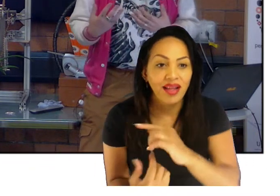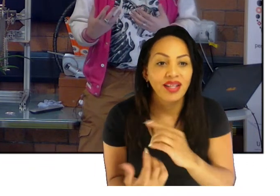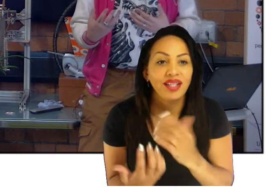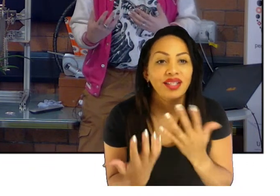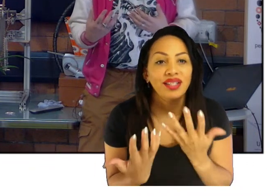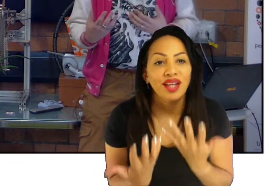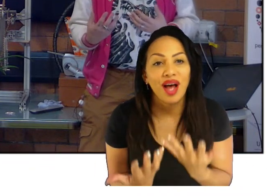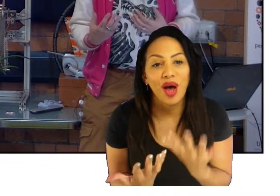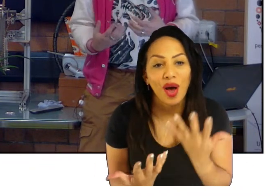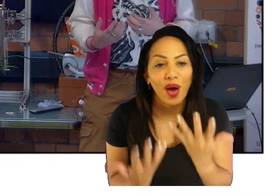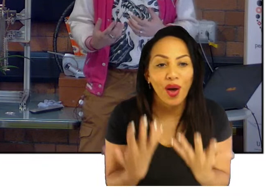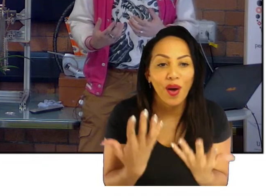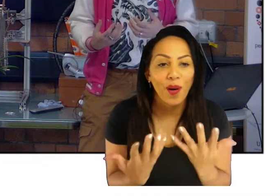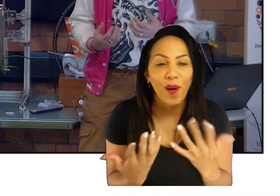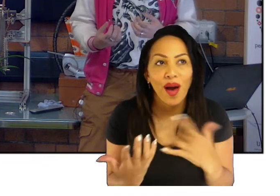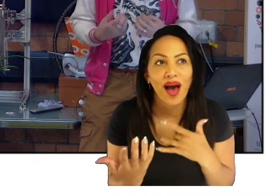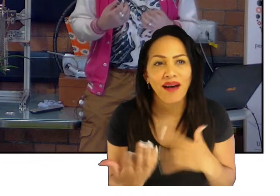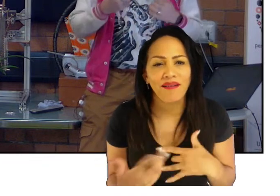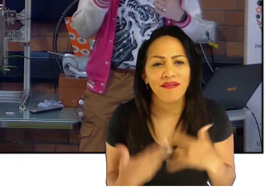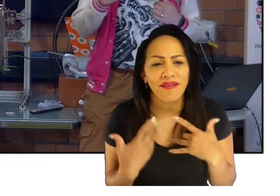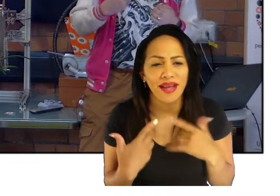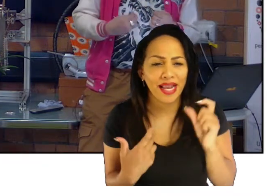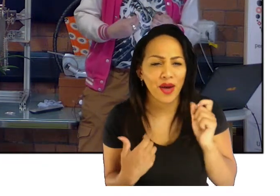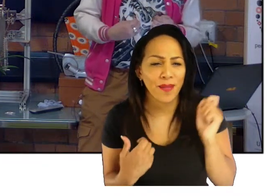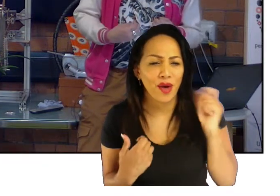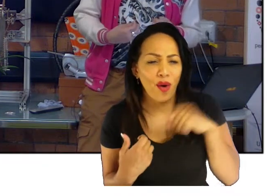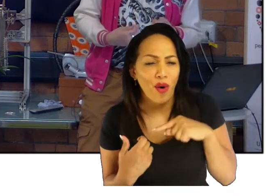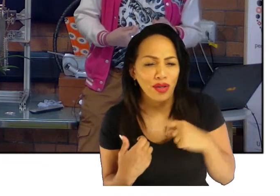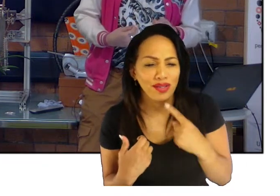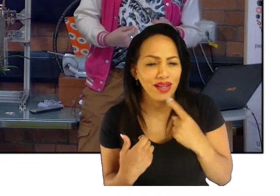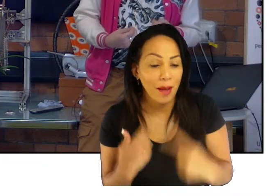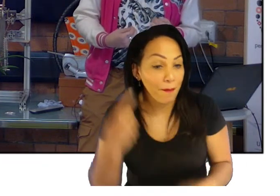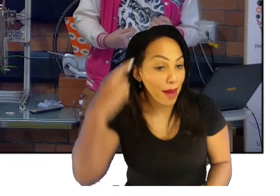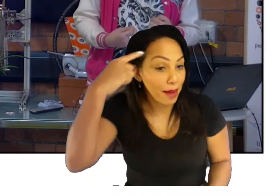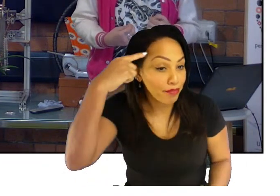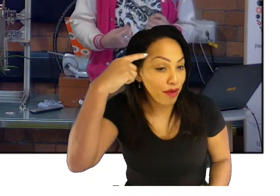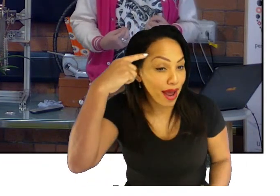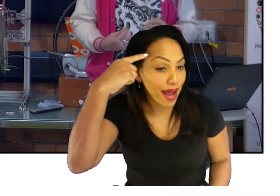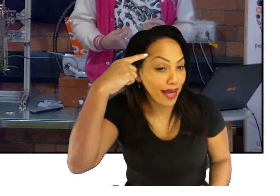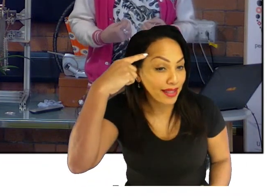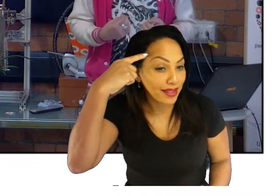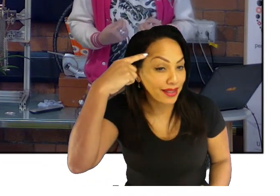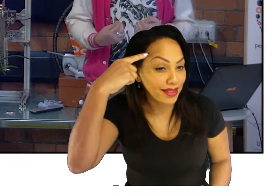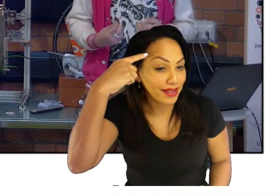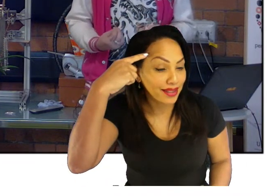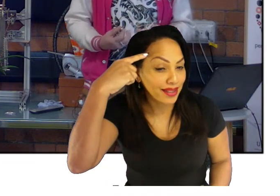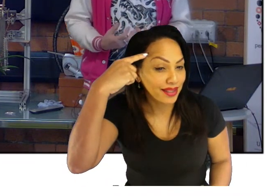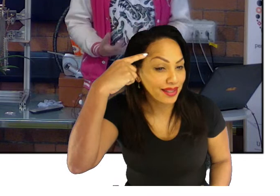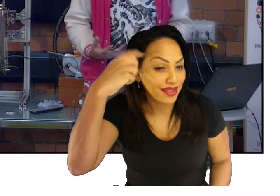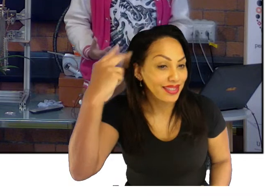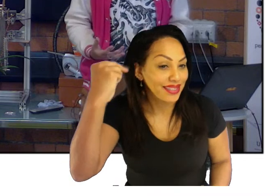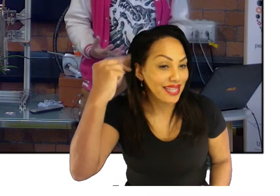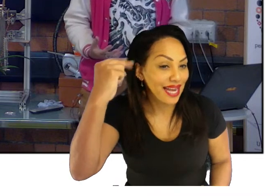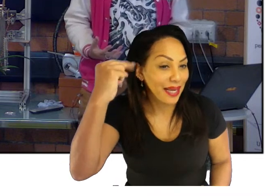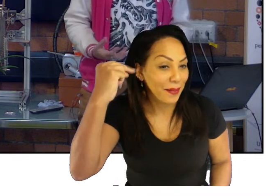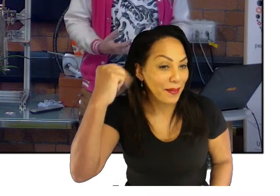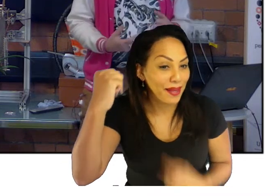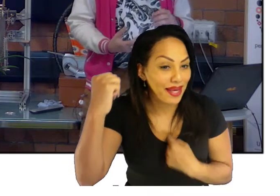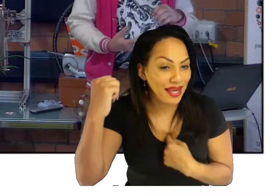I feel sort of slightly odd saying this, because my brain is telling me it sounds patronizing, but start by asking